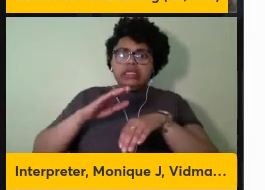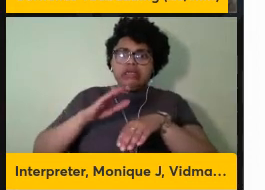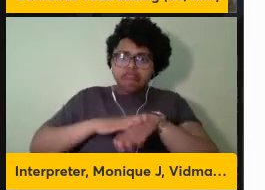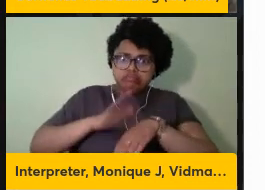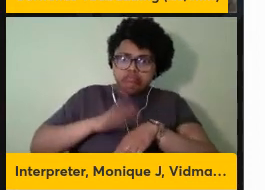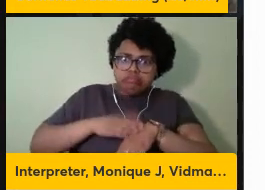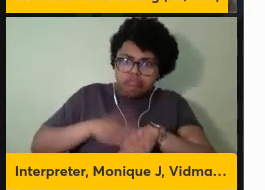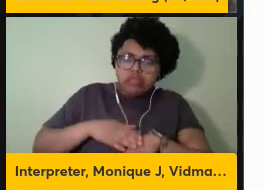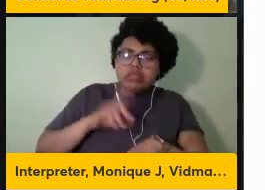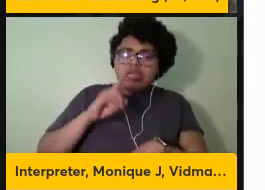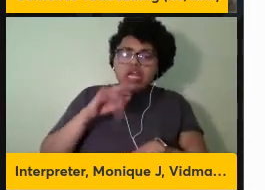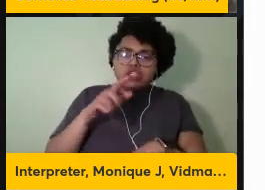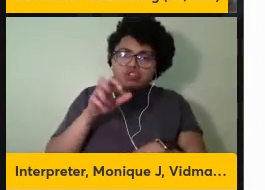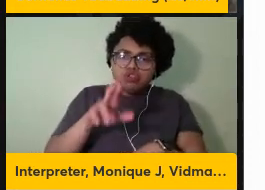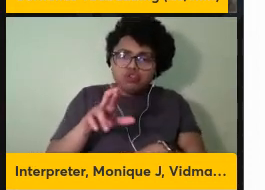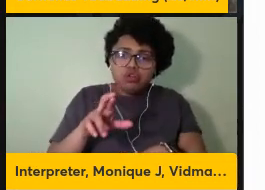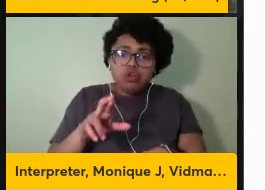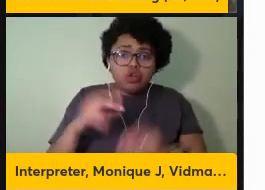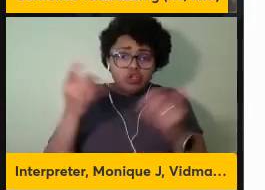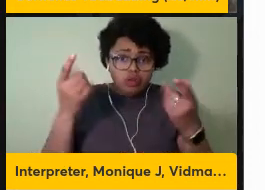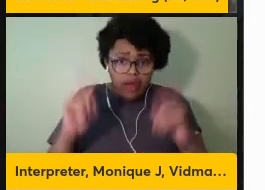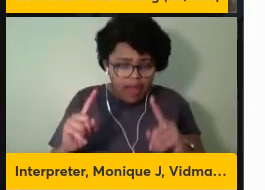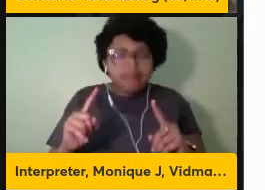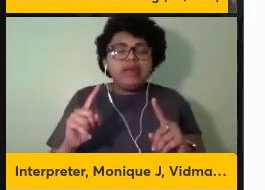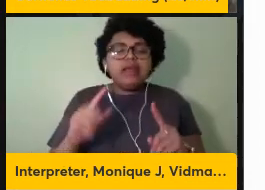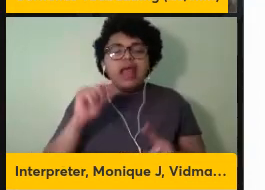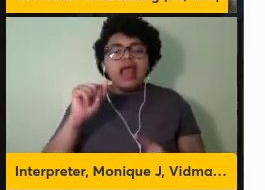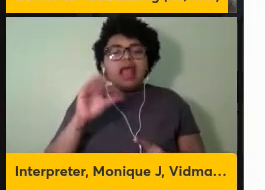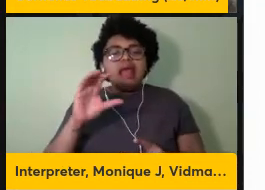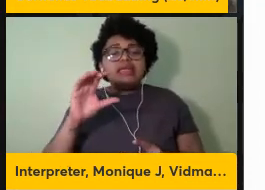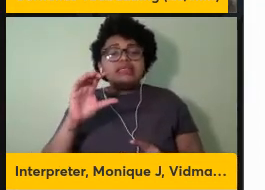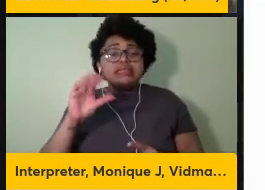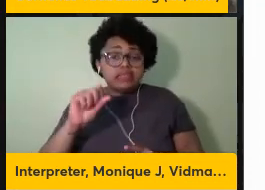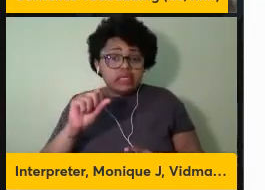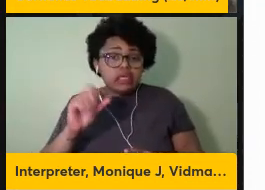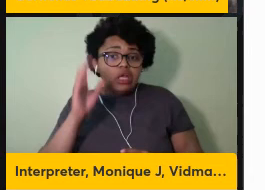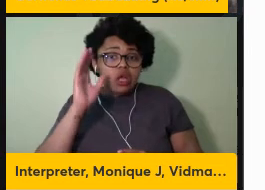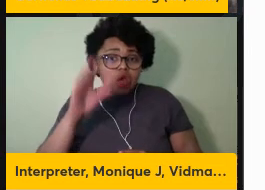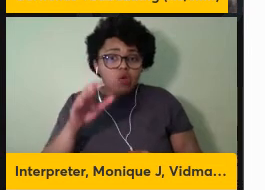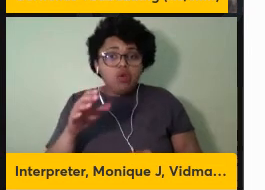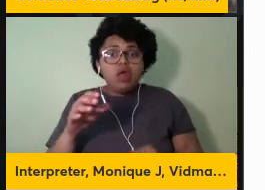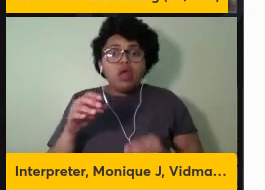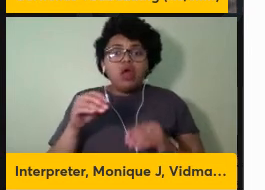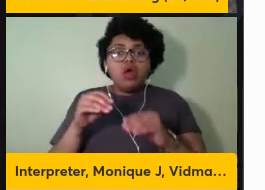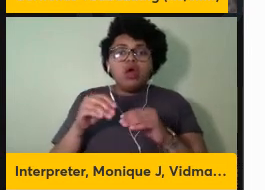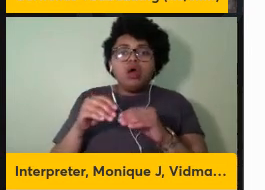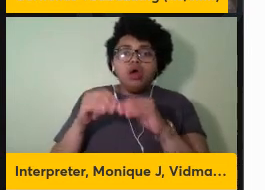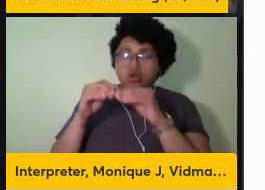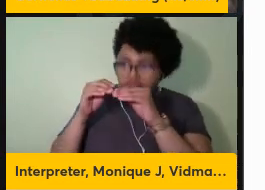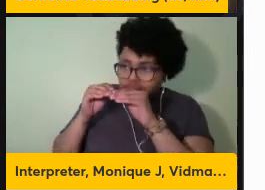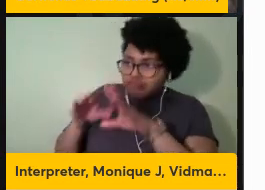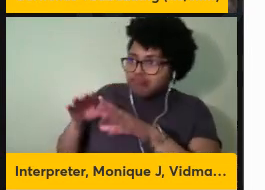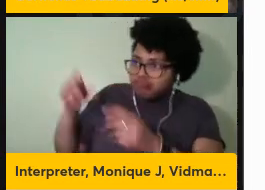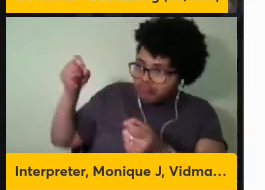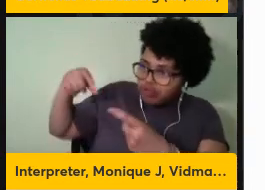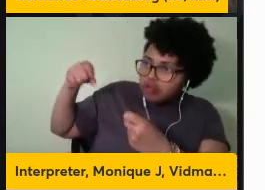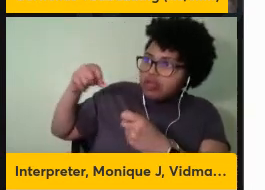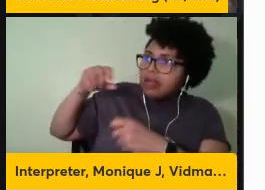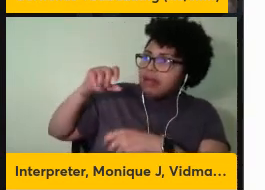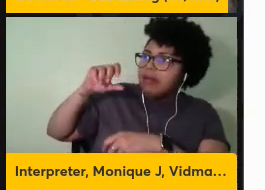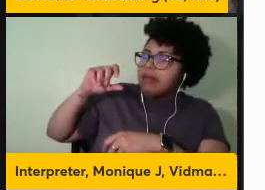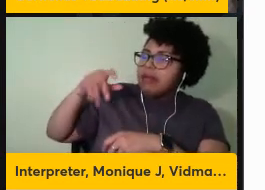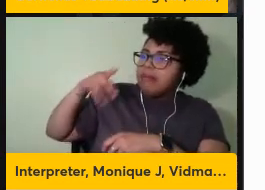ASC, and the job of ASC is to recruit the pro-caspase-1 zymogen to the signaling platform. Once caspase-1 is there,